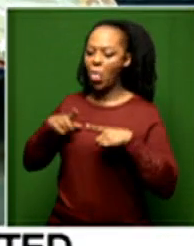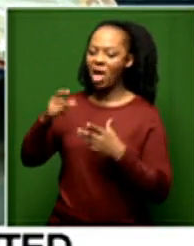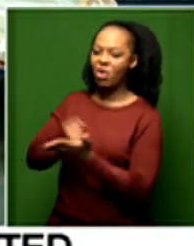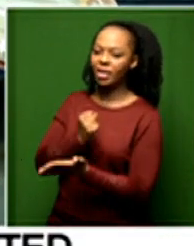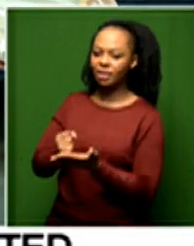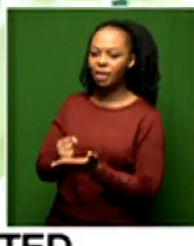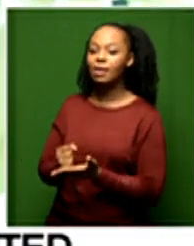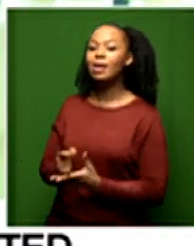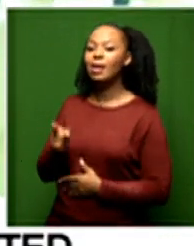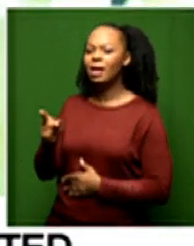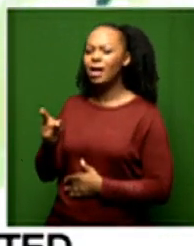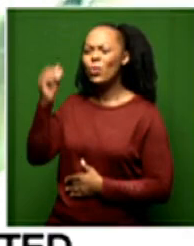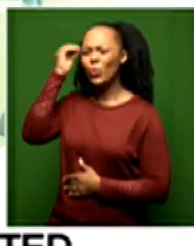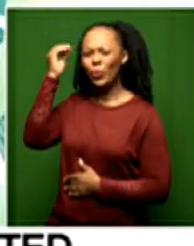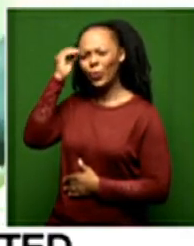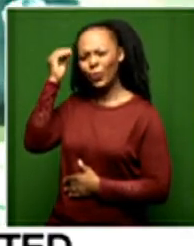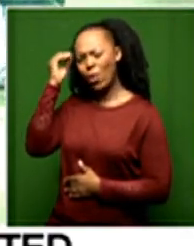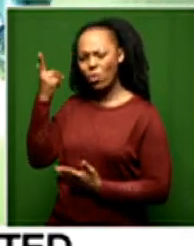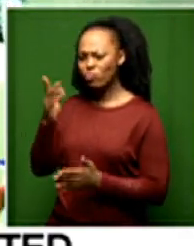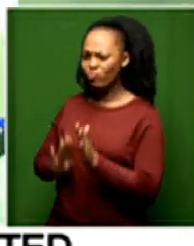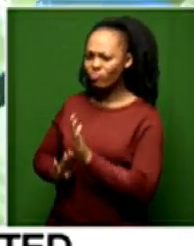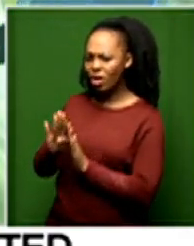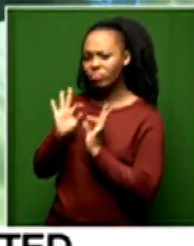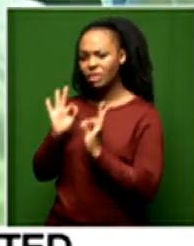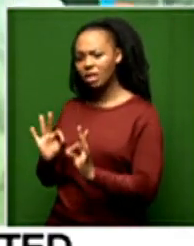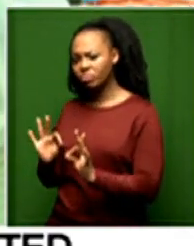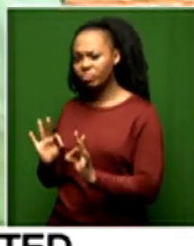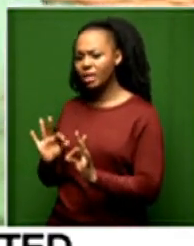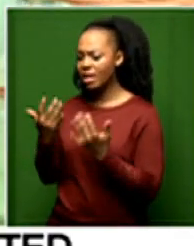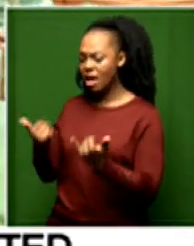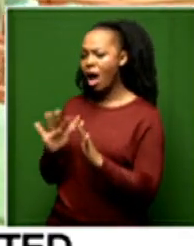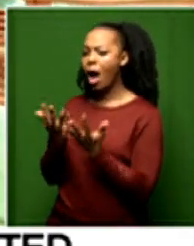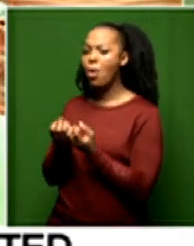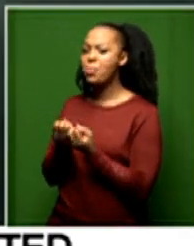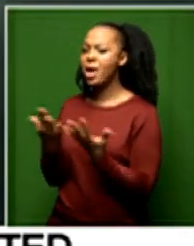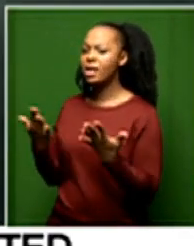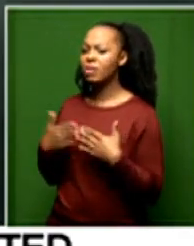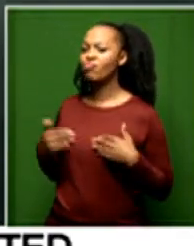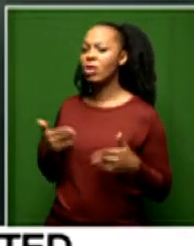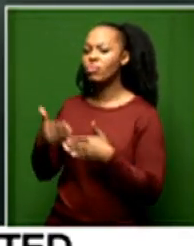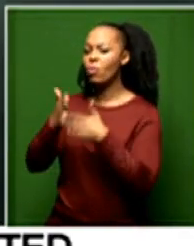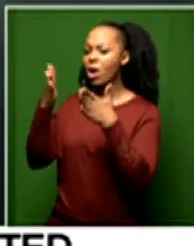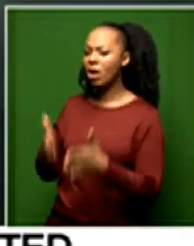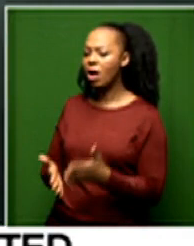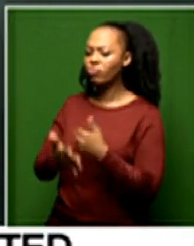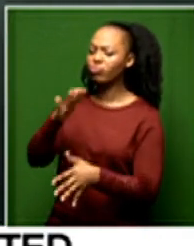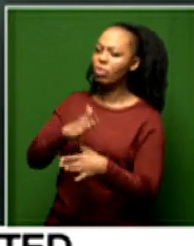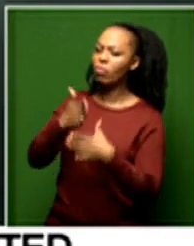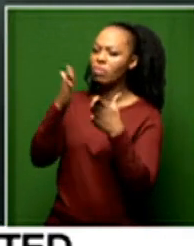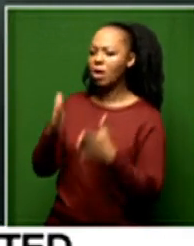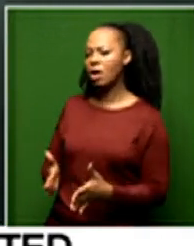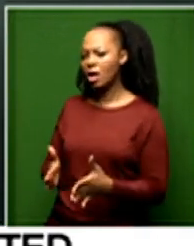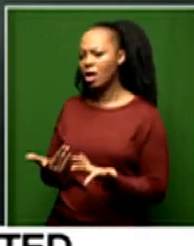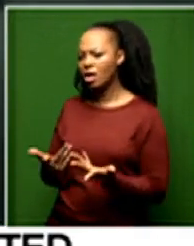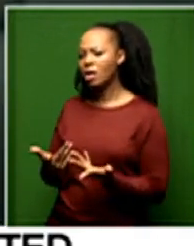site. So do you know how that has progressed? How many frontline workers, medical practitioners have